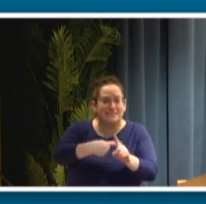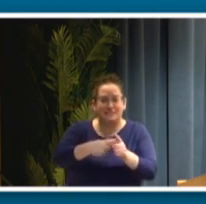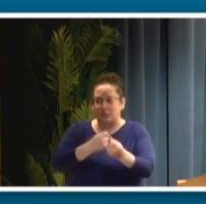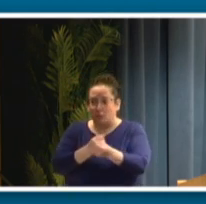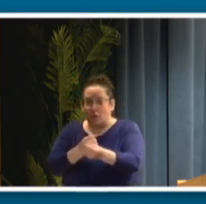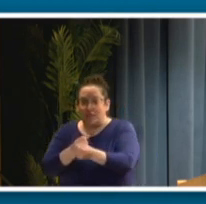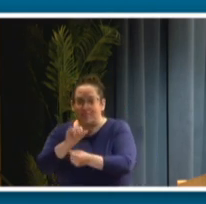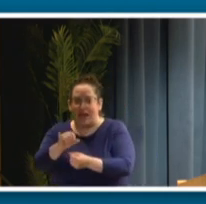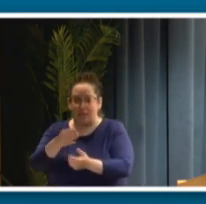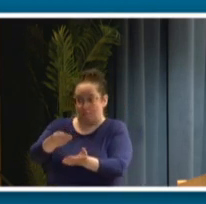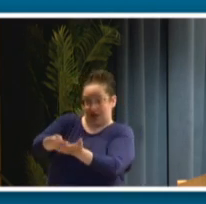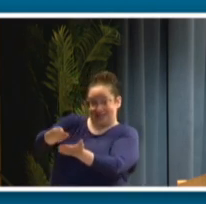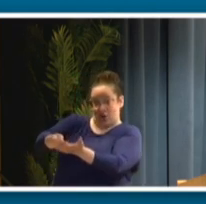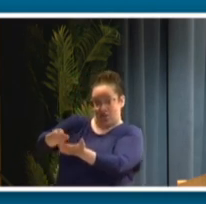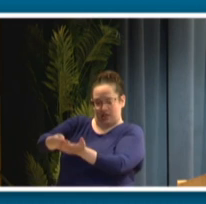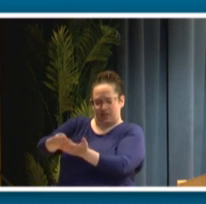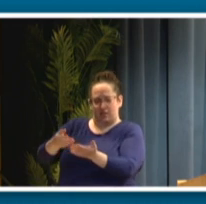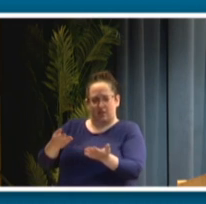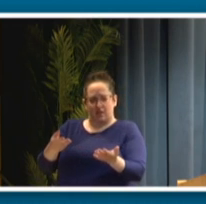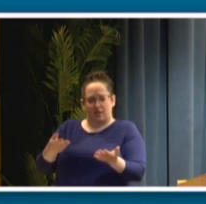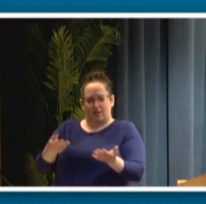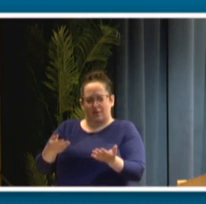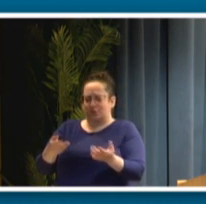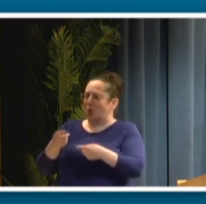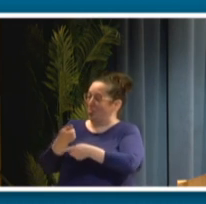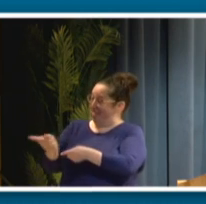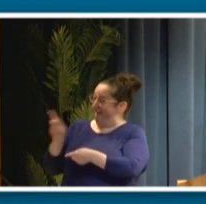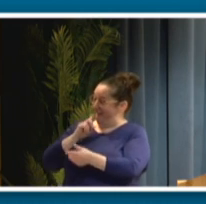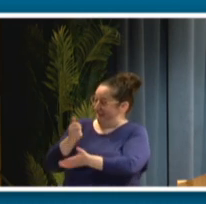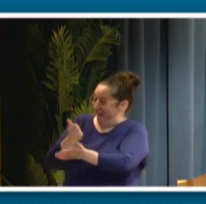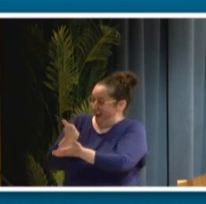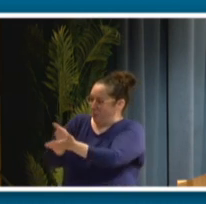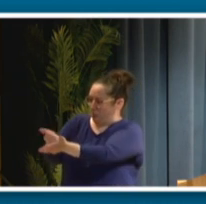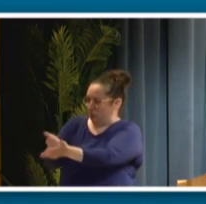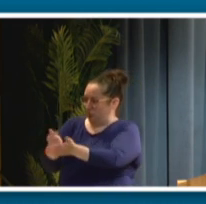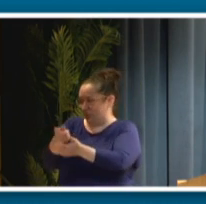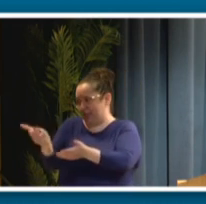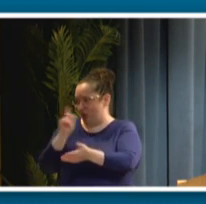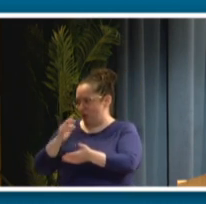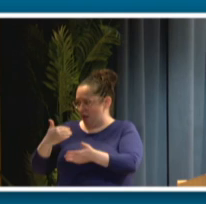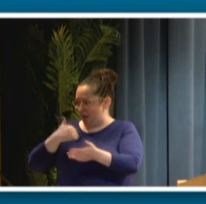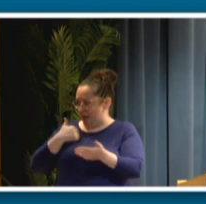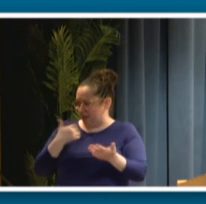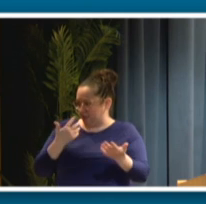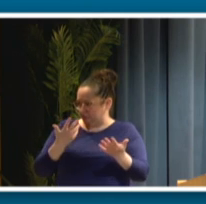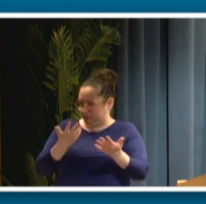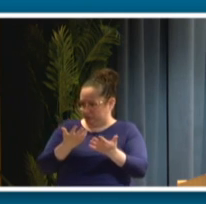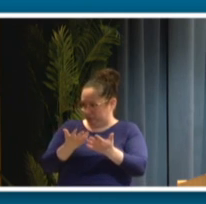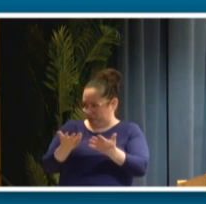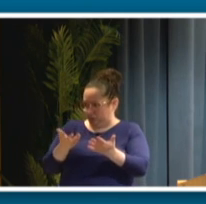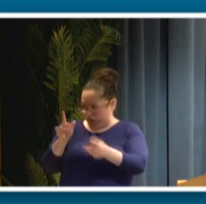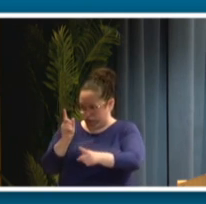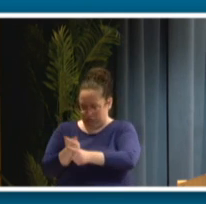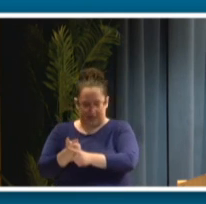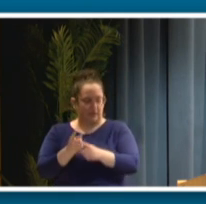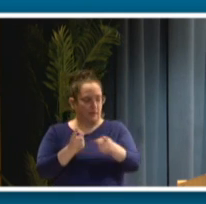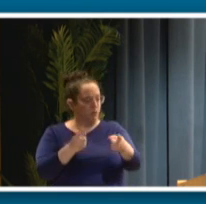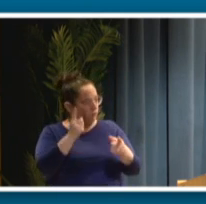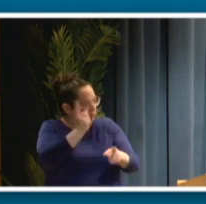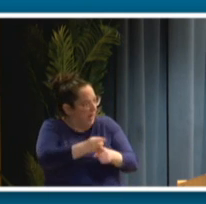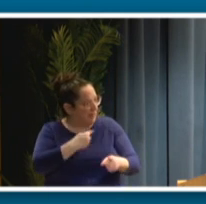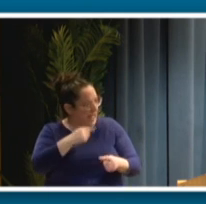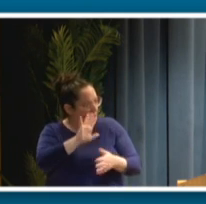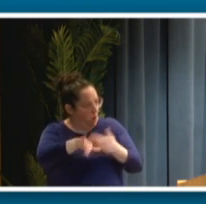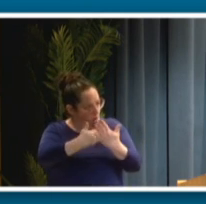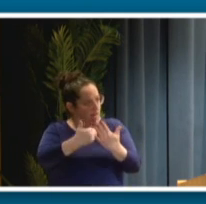they had chosen to help to nurture the stream. Yeah, and after college, they all got jobs, and I didn't. Right? I was like, I'm about to be an artist.